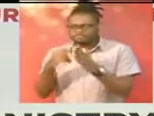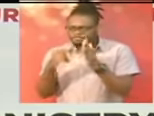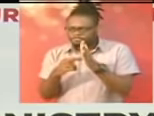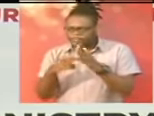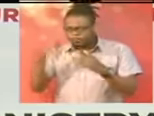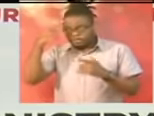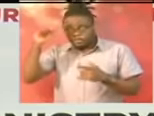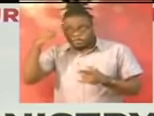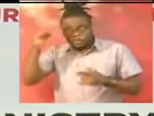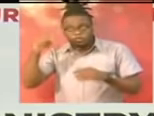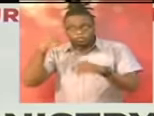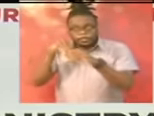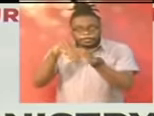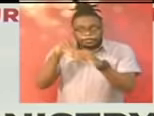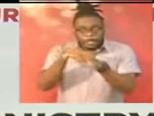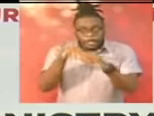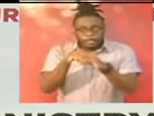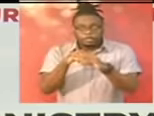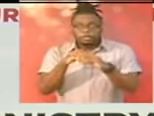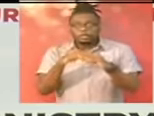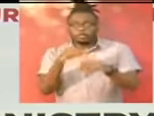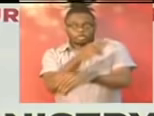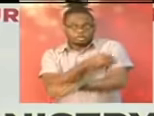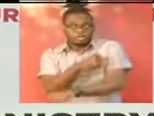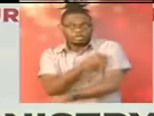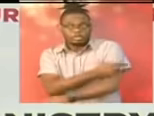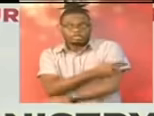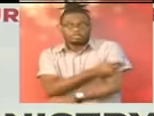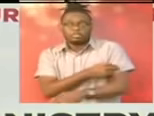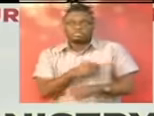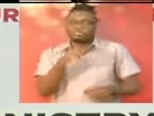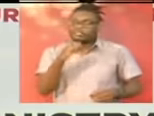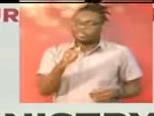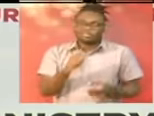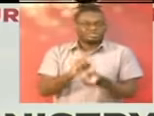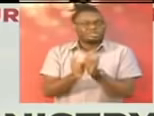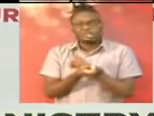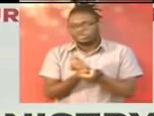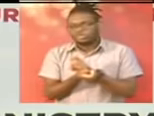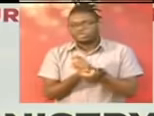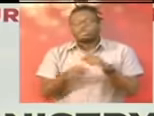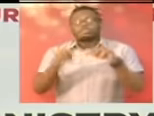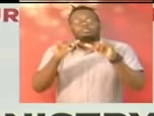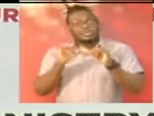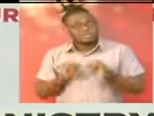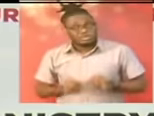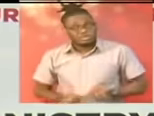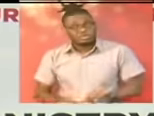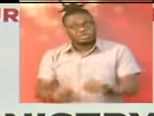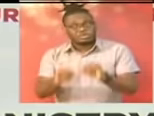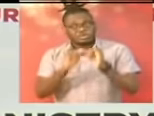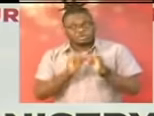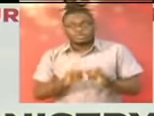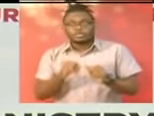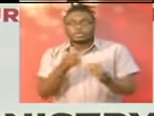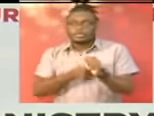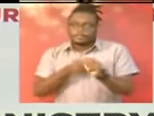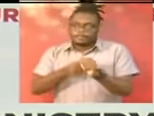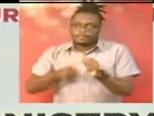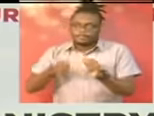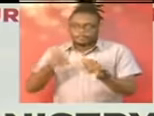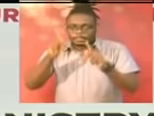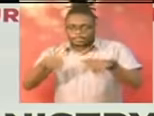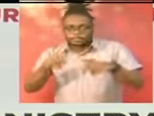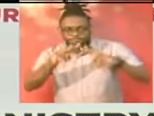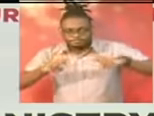number of active cases. So what we do have is a clinical assessment of each individual, and if they